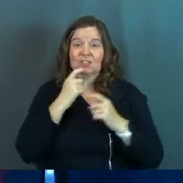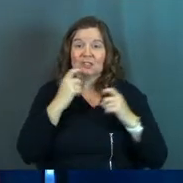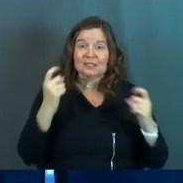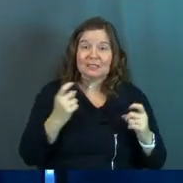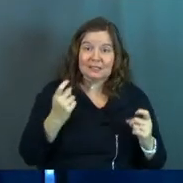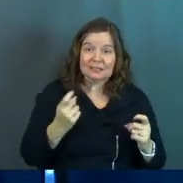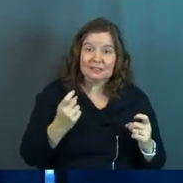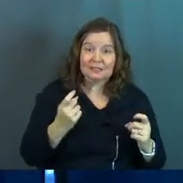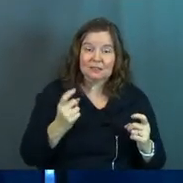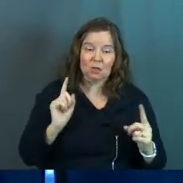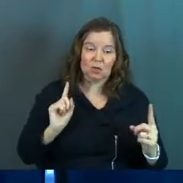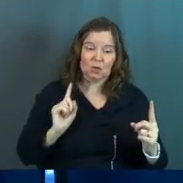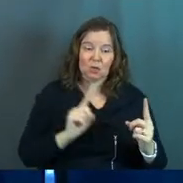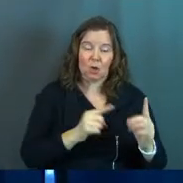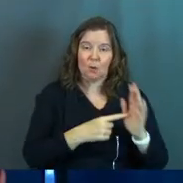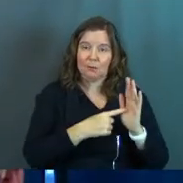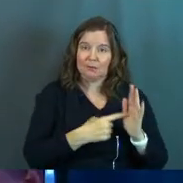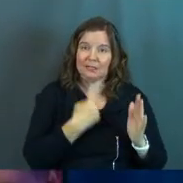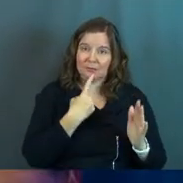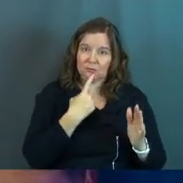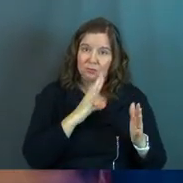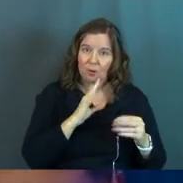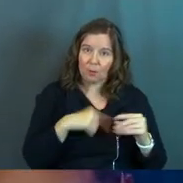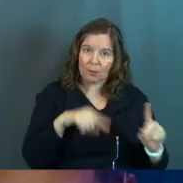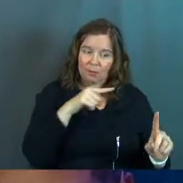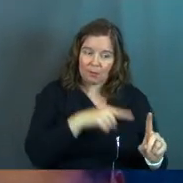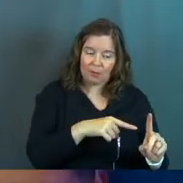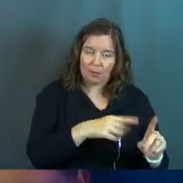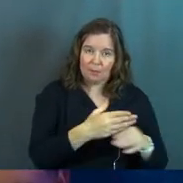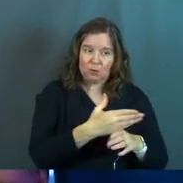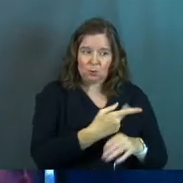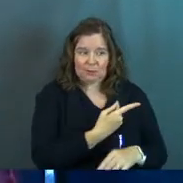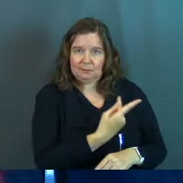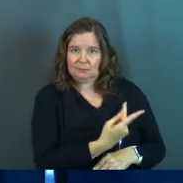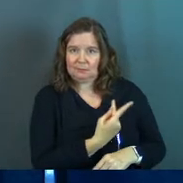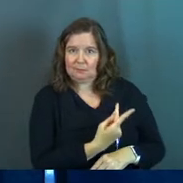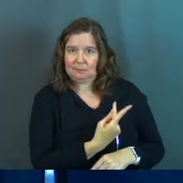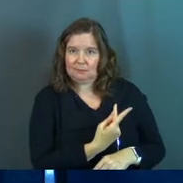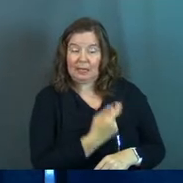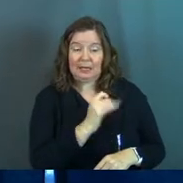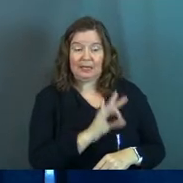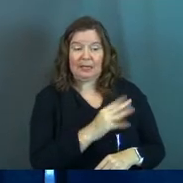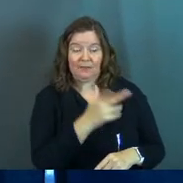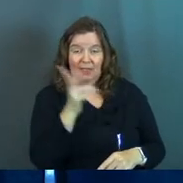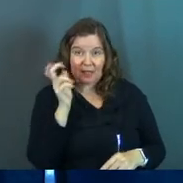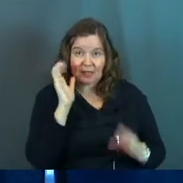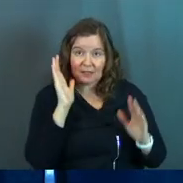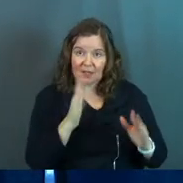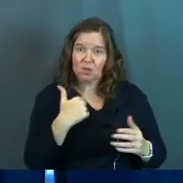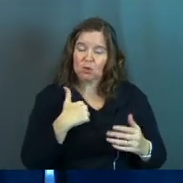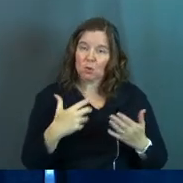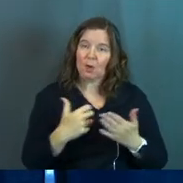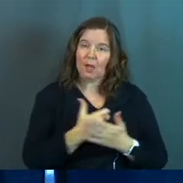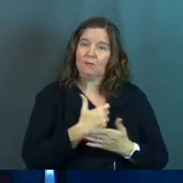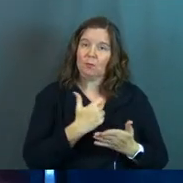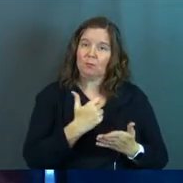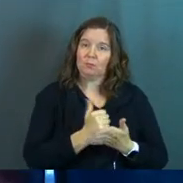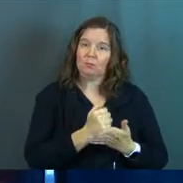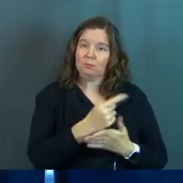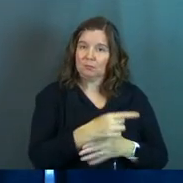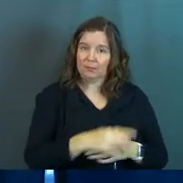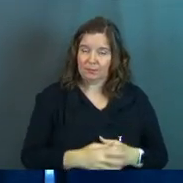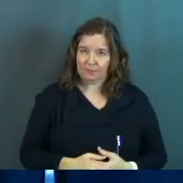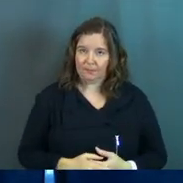sins, go and point out their fault just between the two of you. And if they listen, you have won them